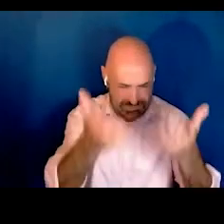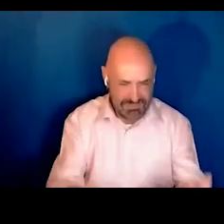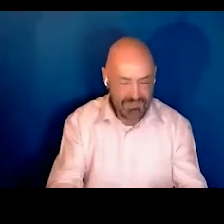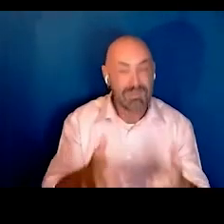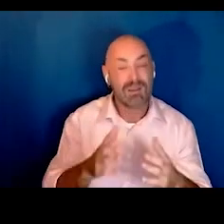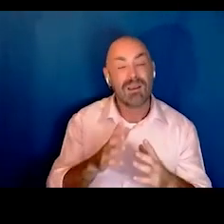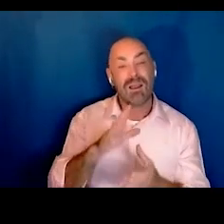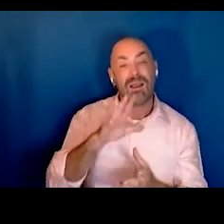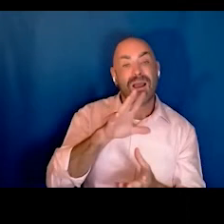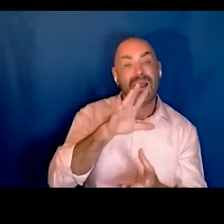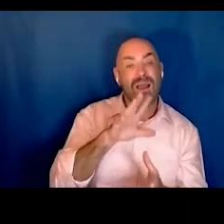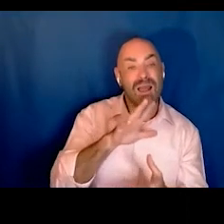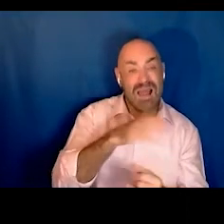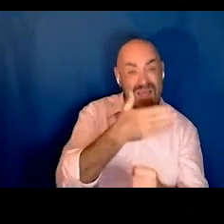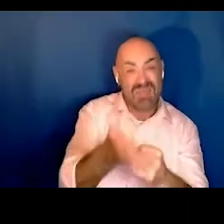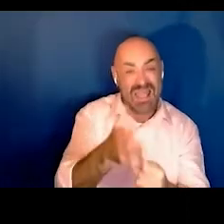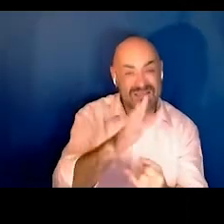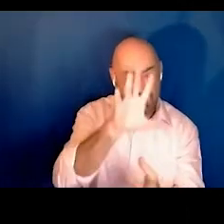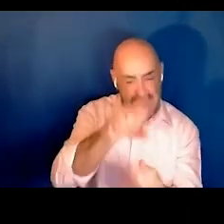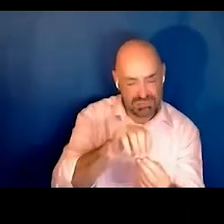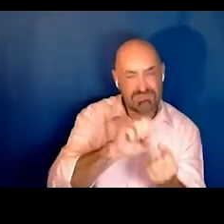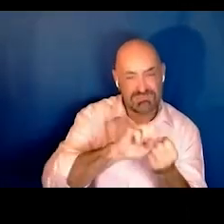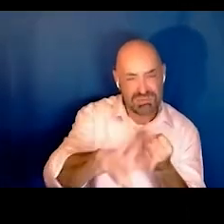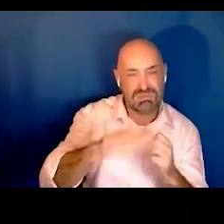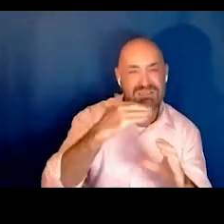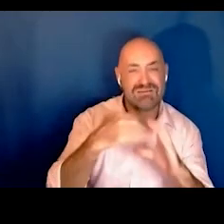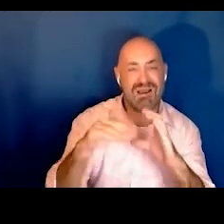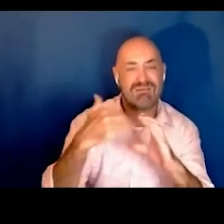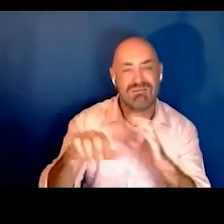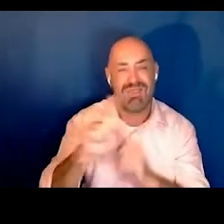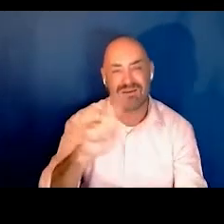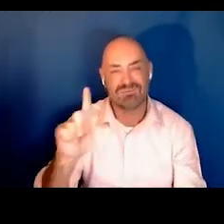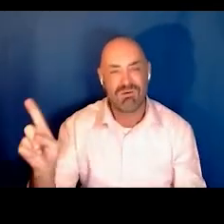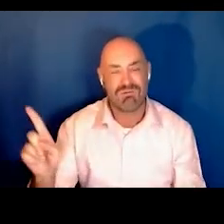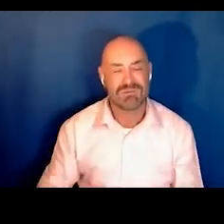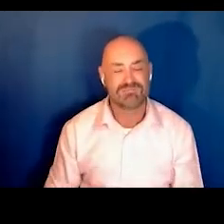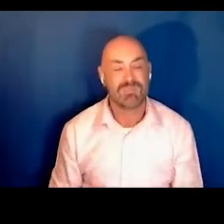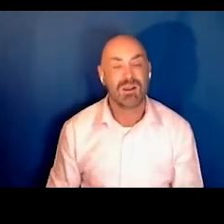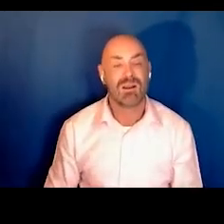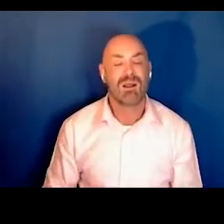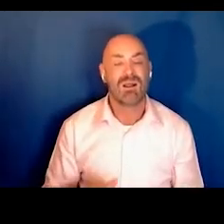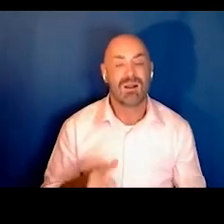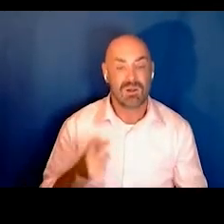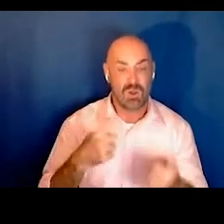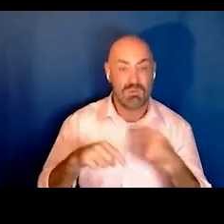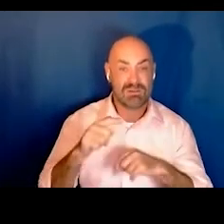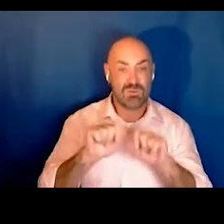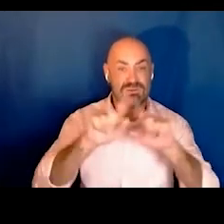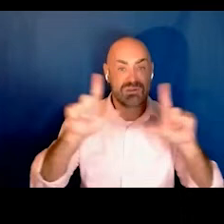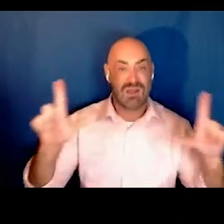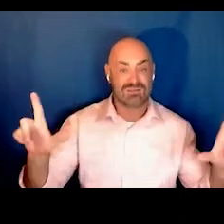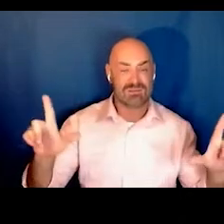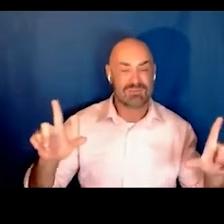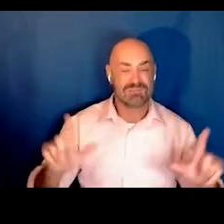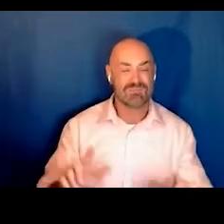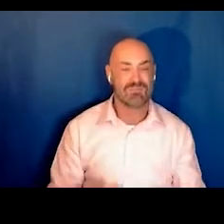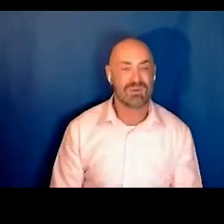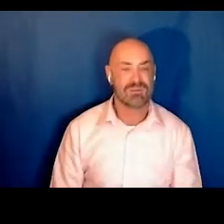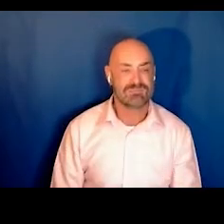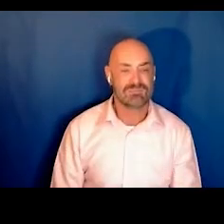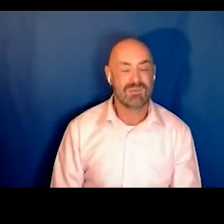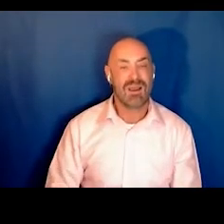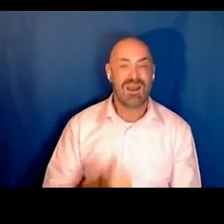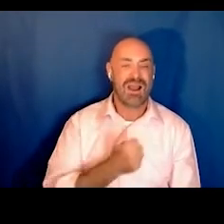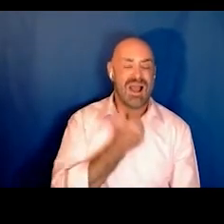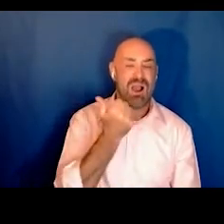the chat, in the slide deck later. So if we go back to the slides, I'll now outline what our vision